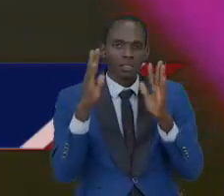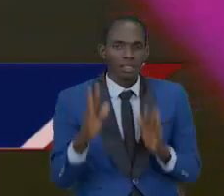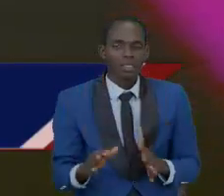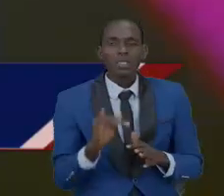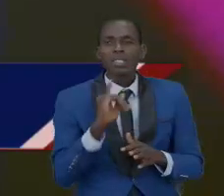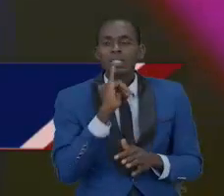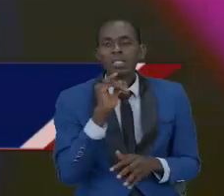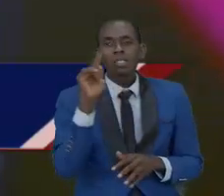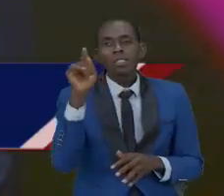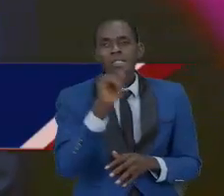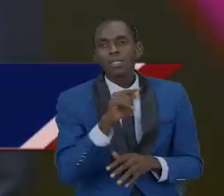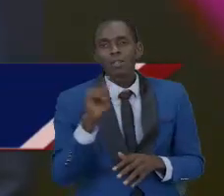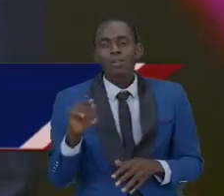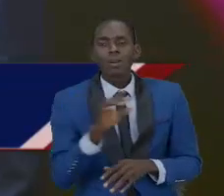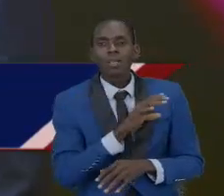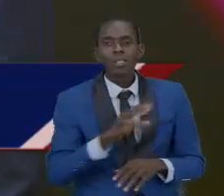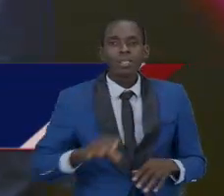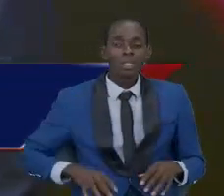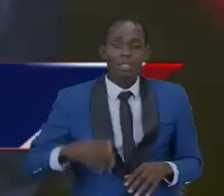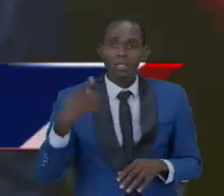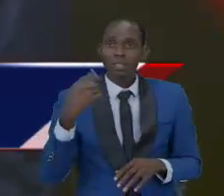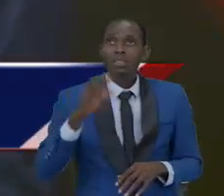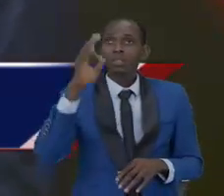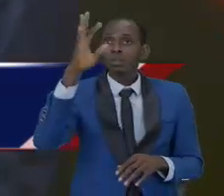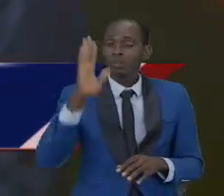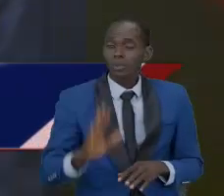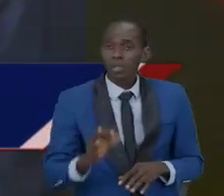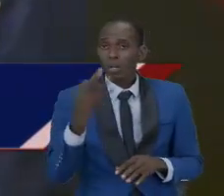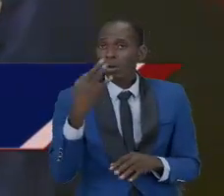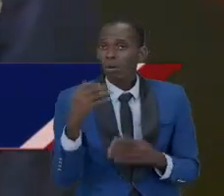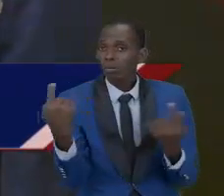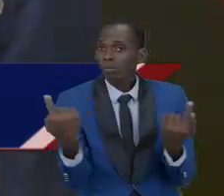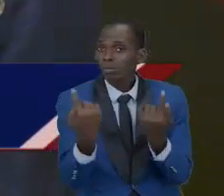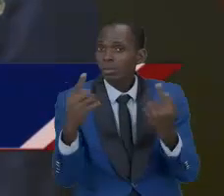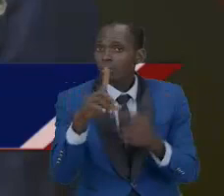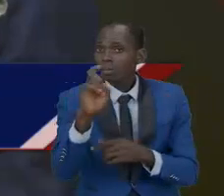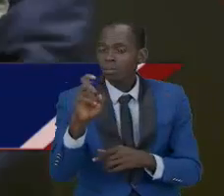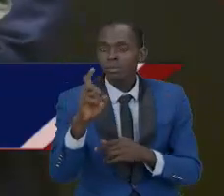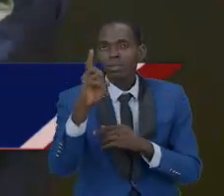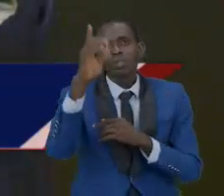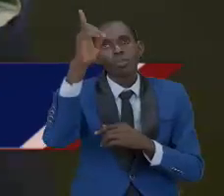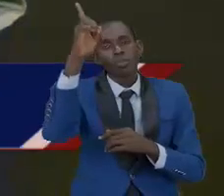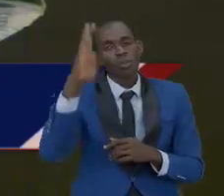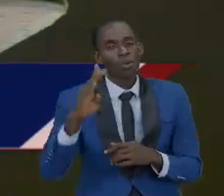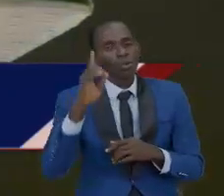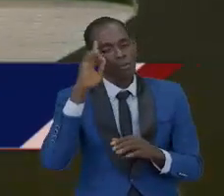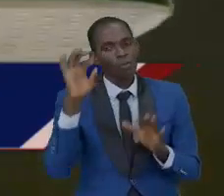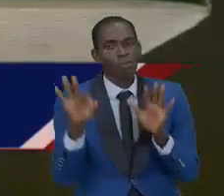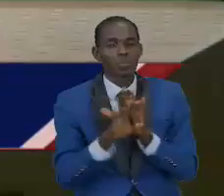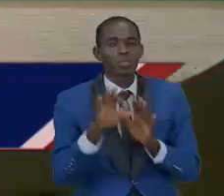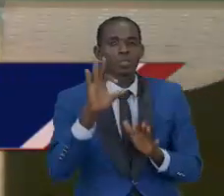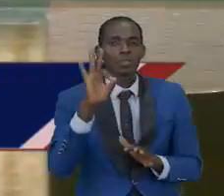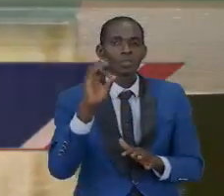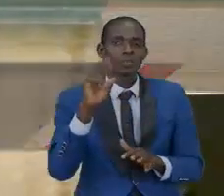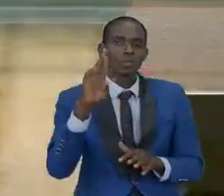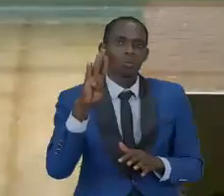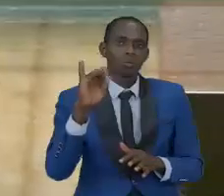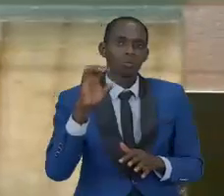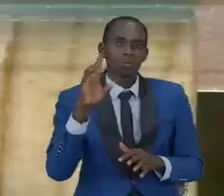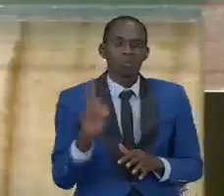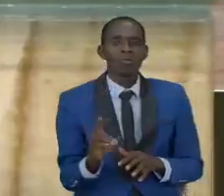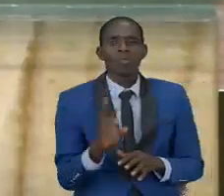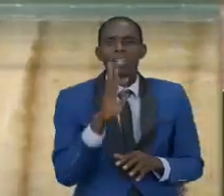therefore Christ the minister of sin God forbid it said are we trying to